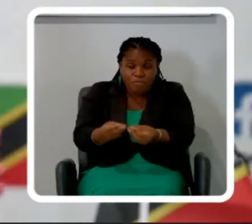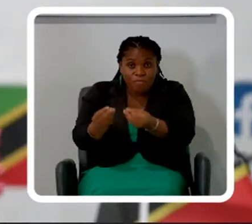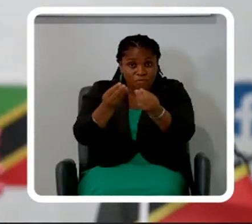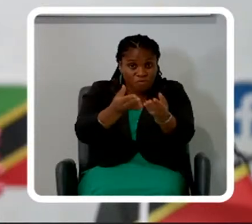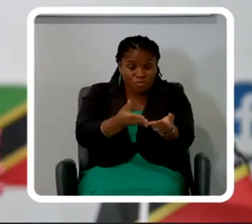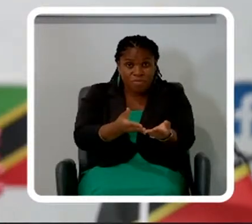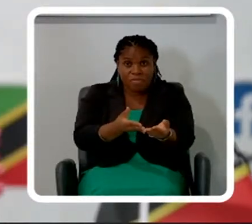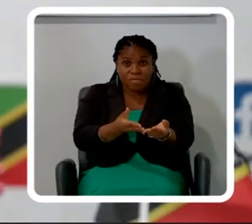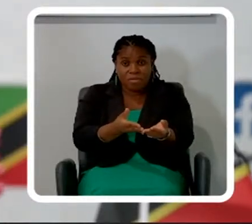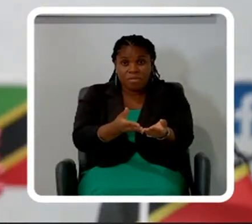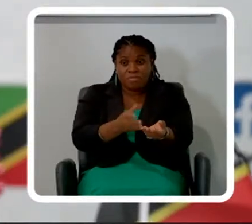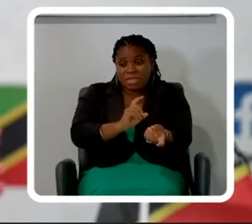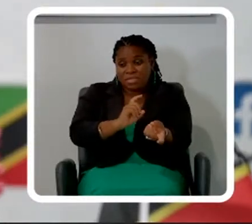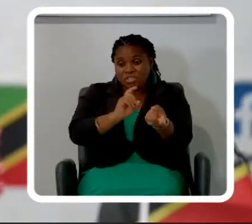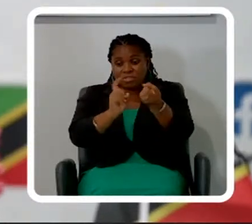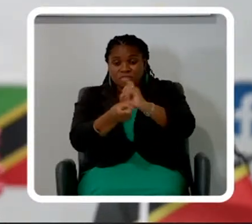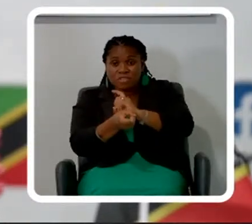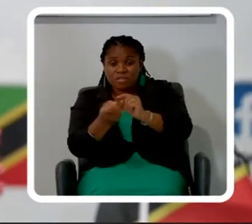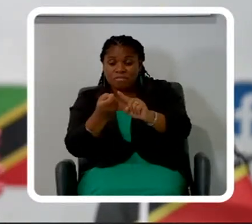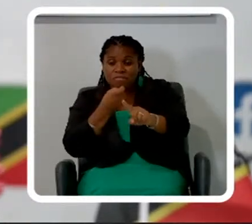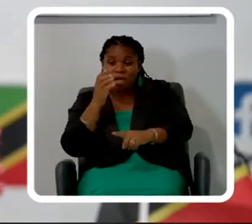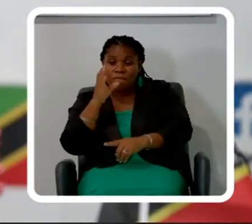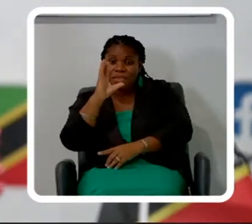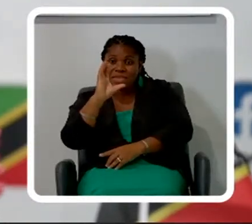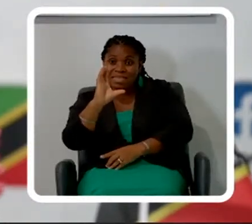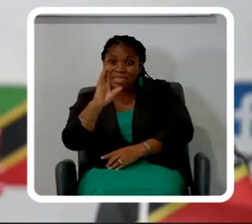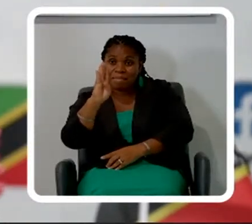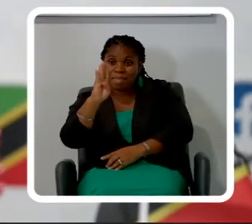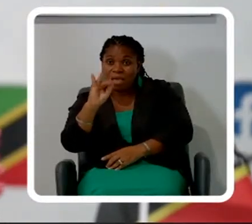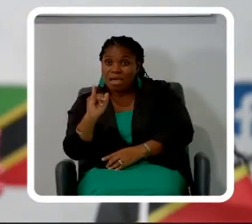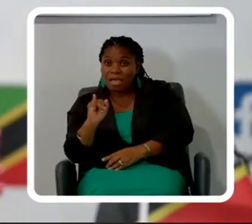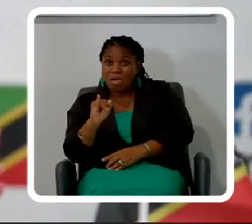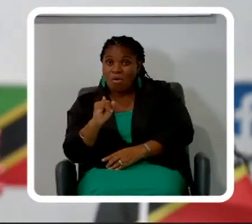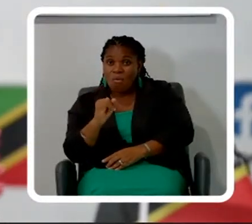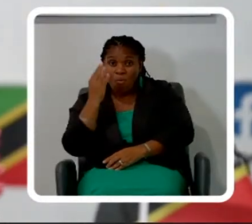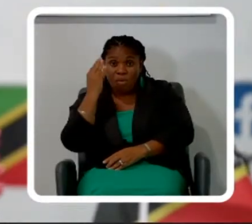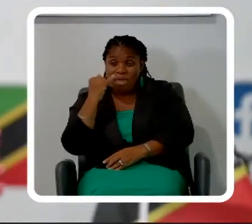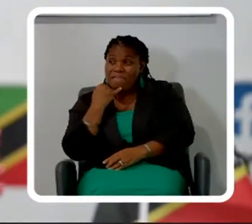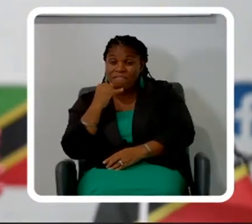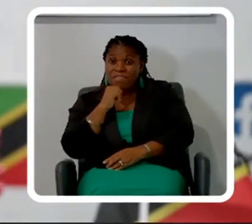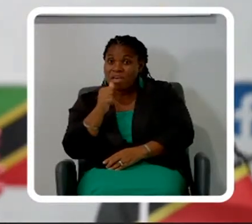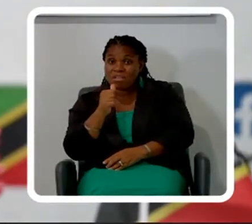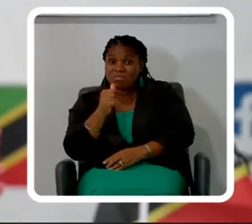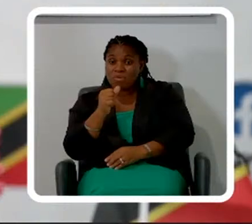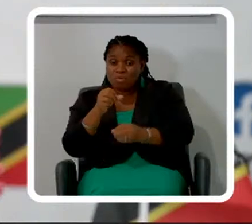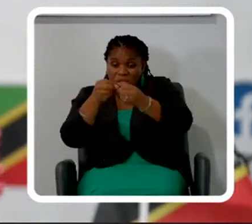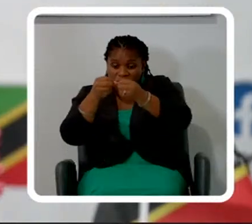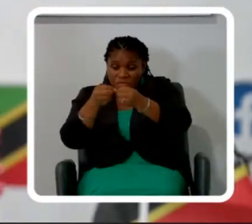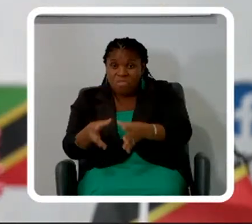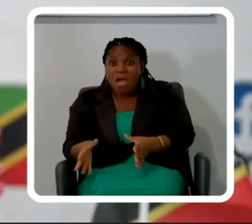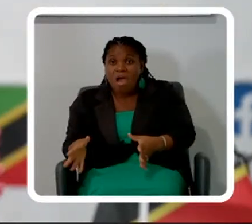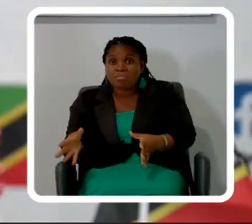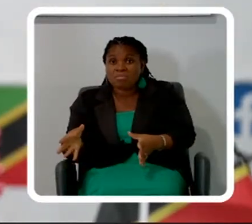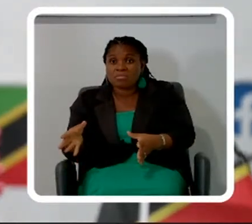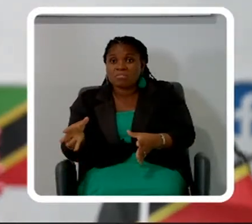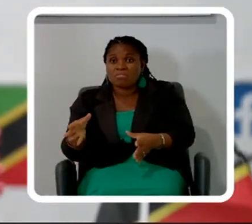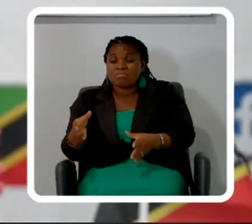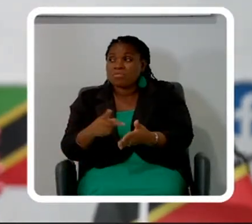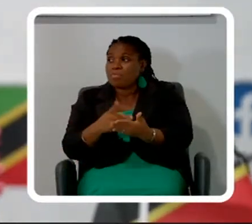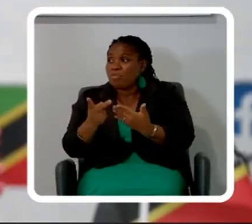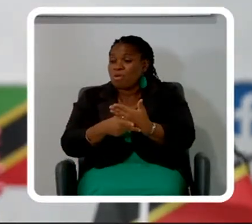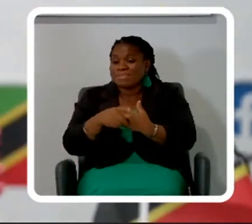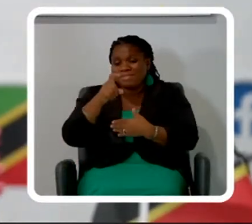lost, I'm telling you, we would have lost the whole program. And so we had to take measures that